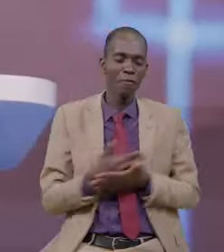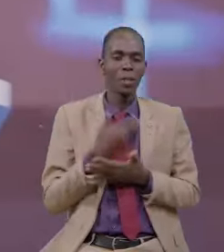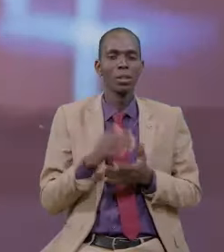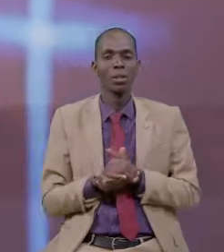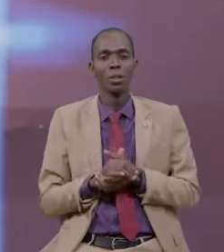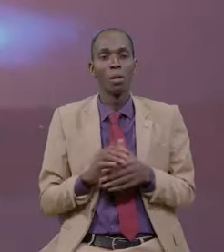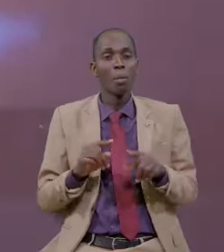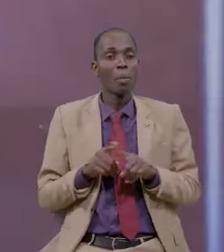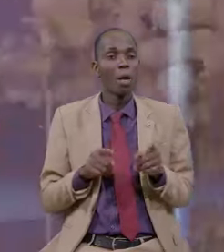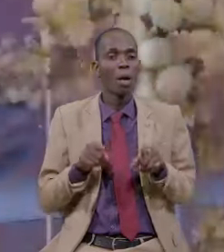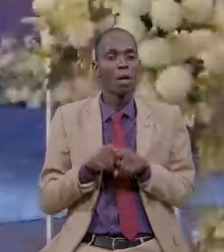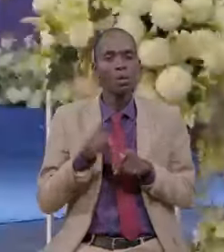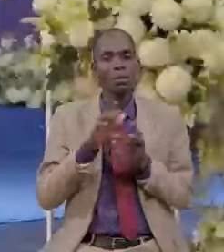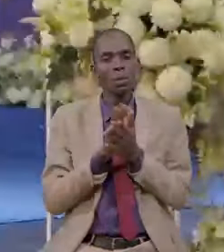getting to your 60s and 70s,